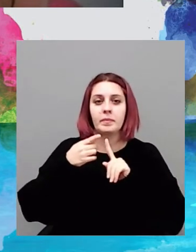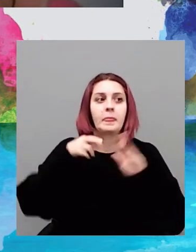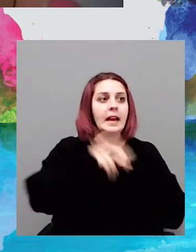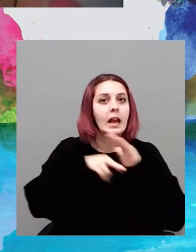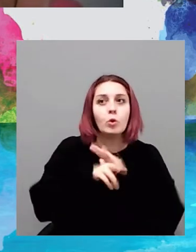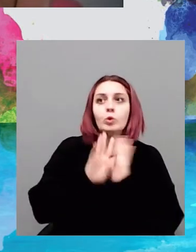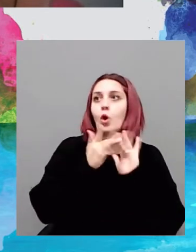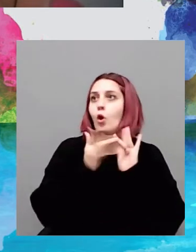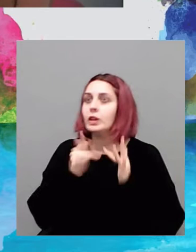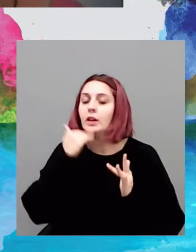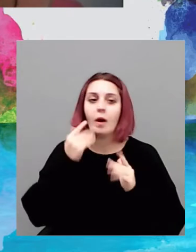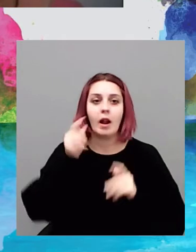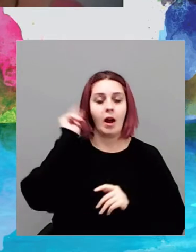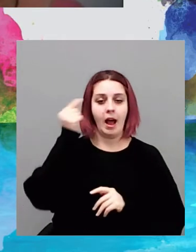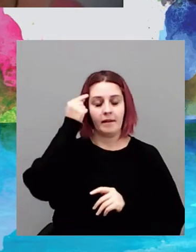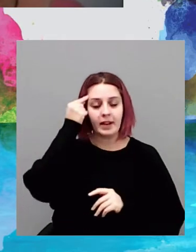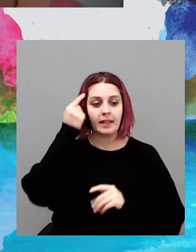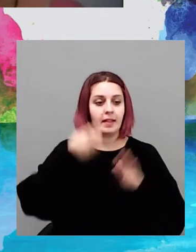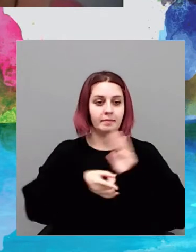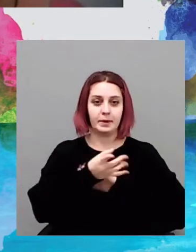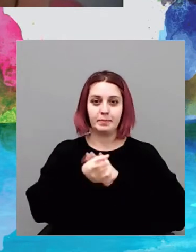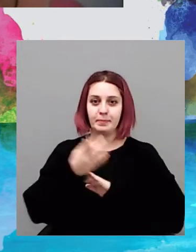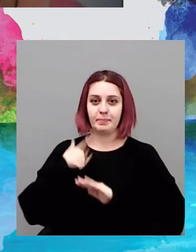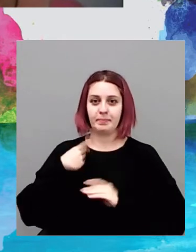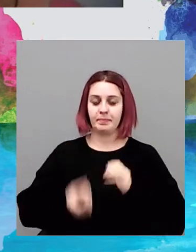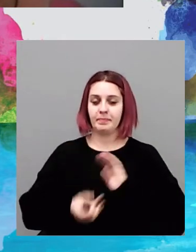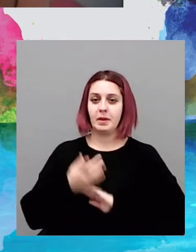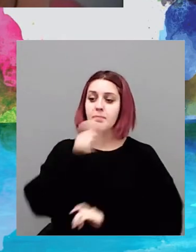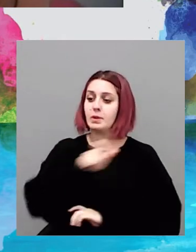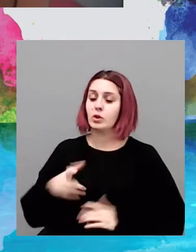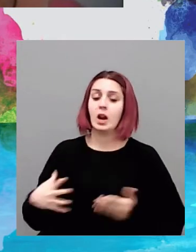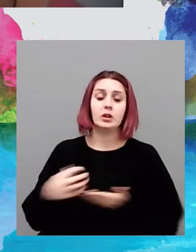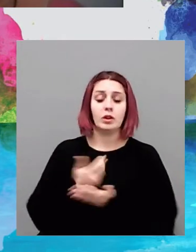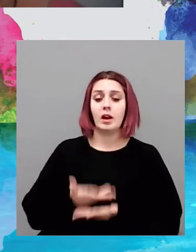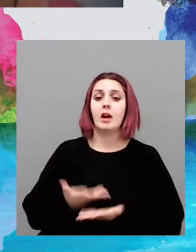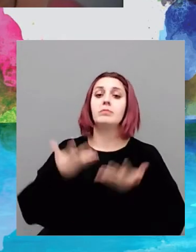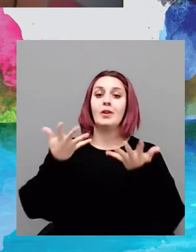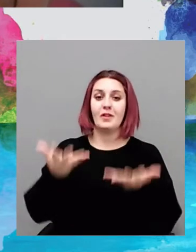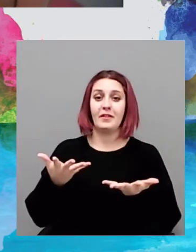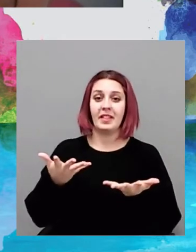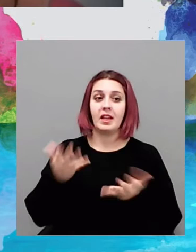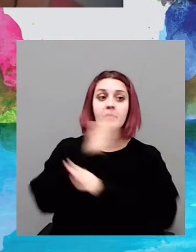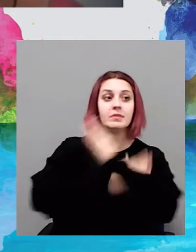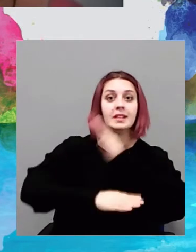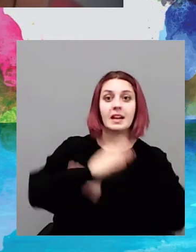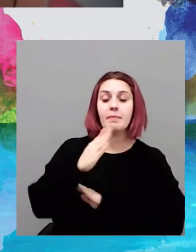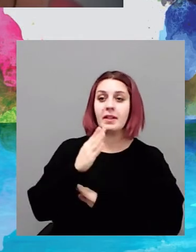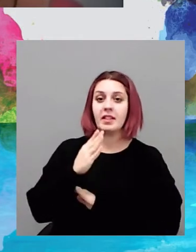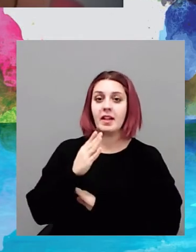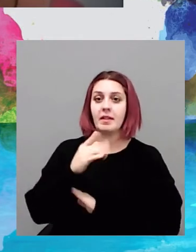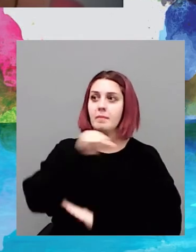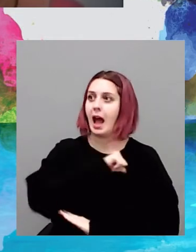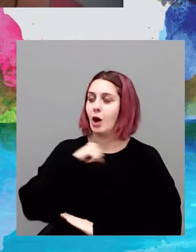have to go out into the streets to be seen, to be empowered, to have resources. in that sense is